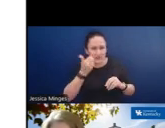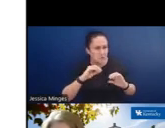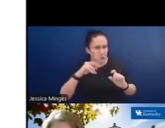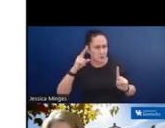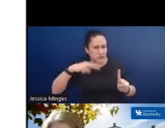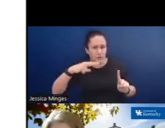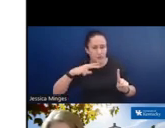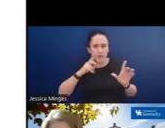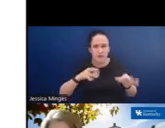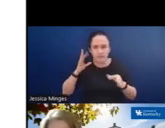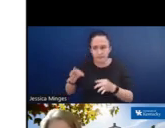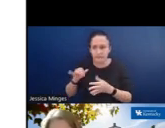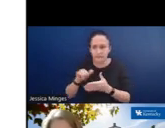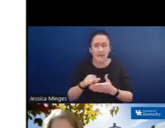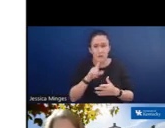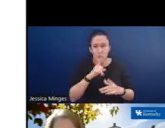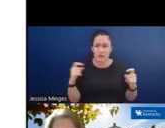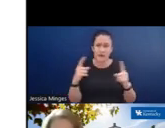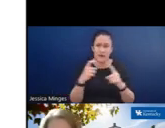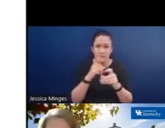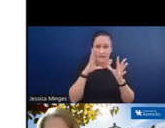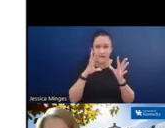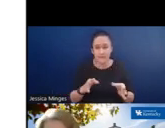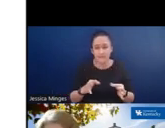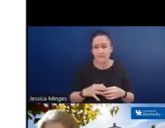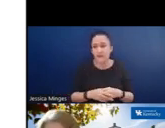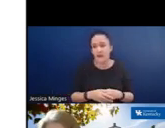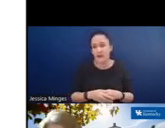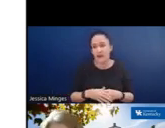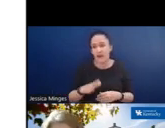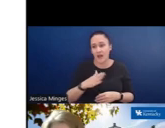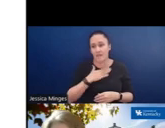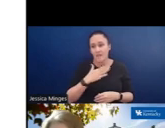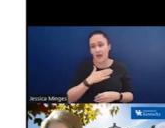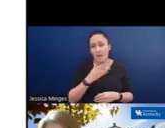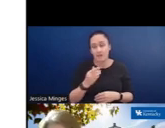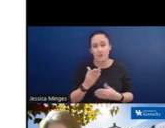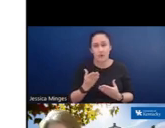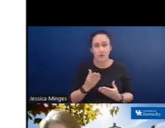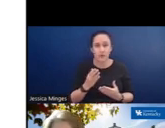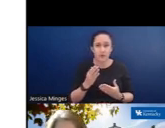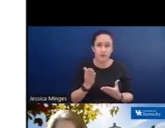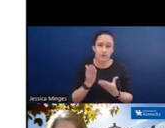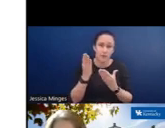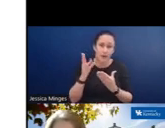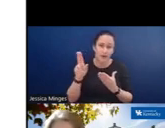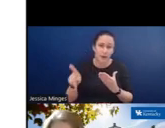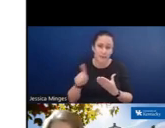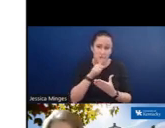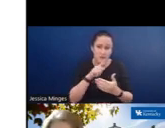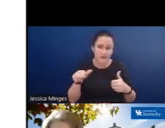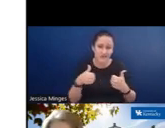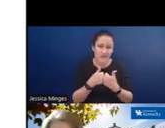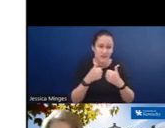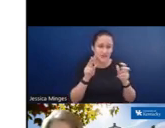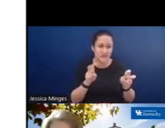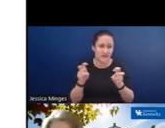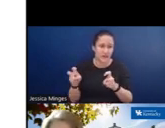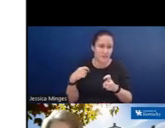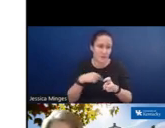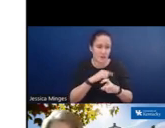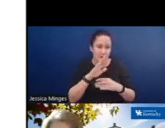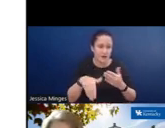those decisions, because it is very complex. So I'm glad you brought that up. It is a challenging topic that we're